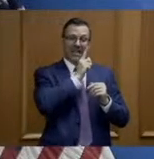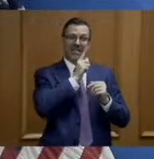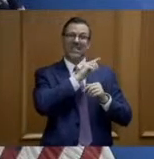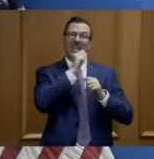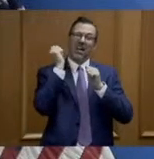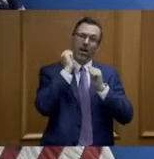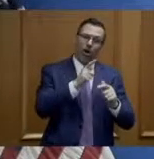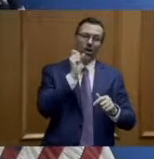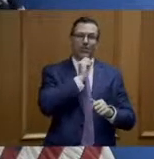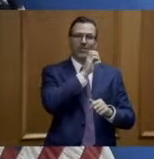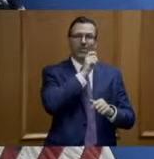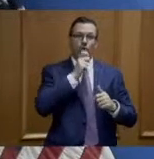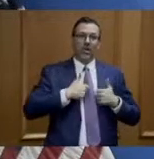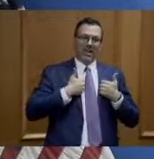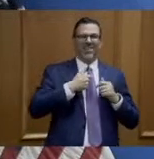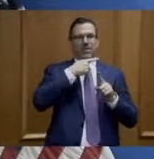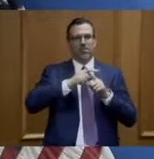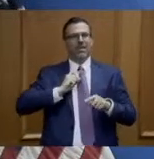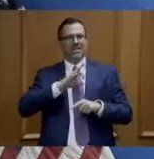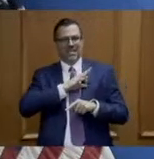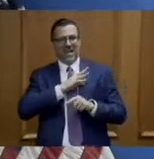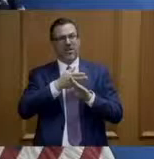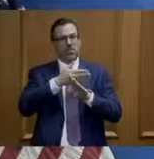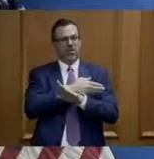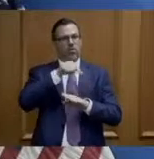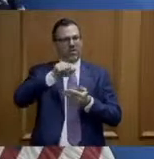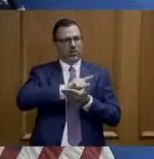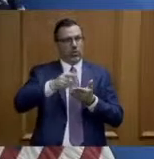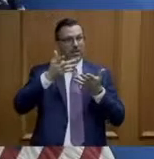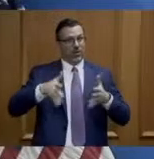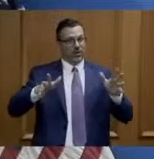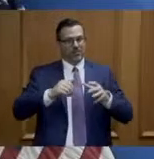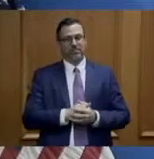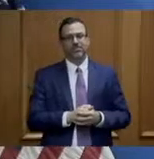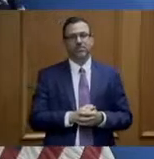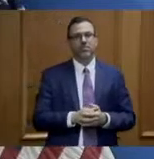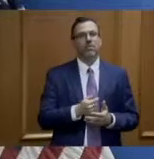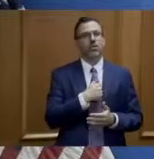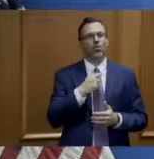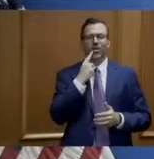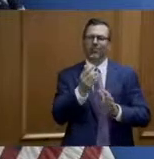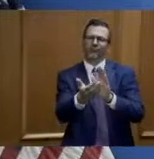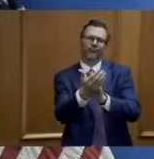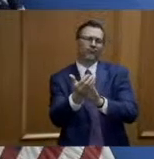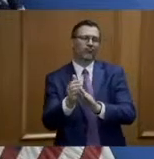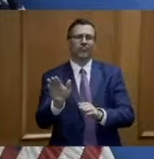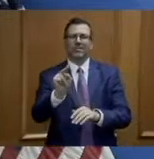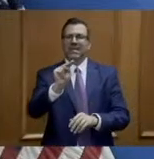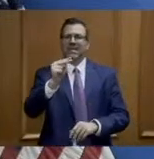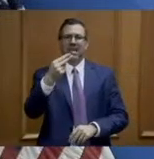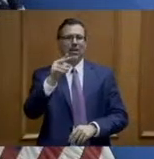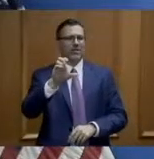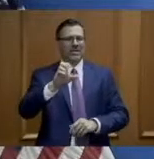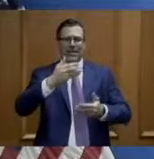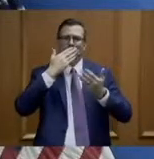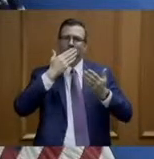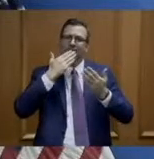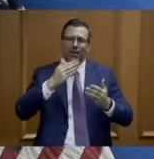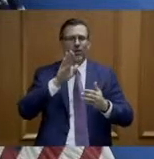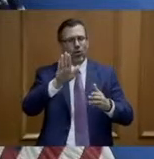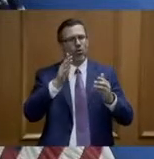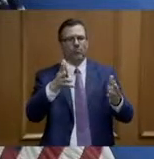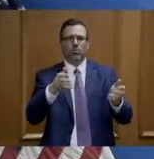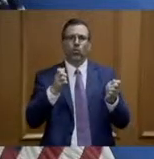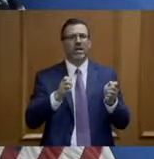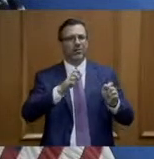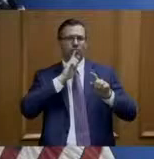over. We applaud the quick and proactive response of the NHC facilities and encourage all other long-term care